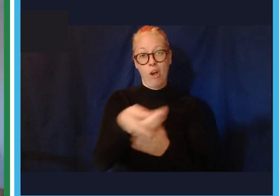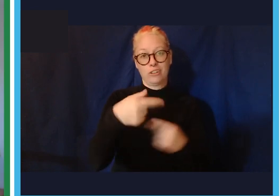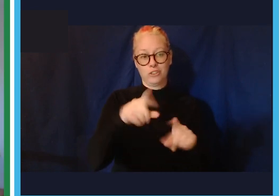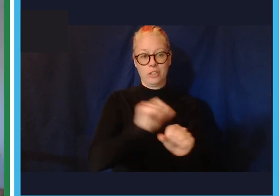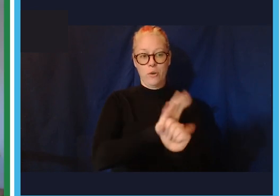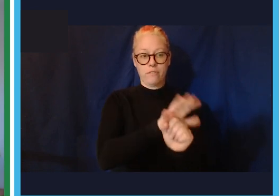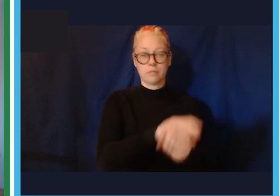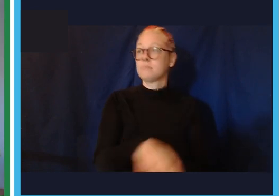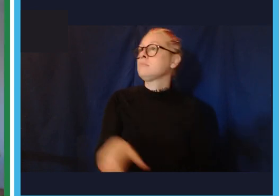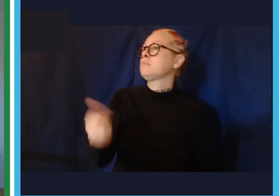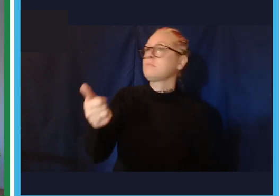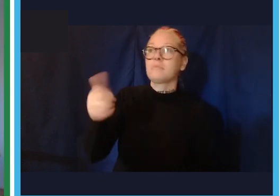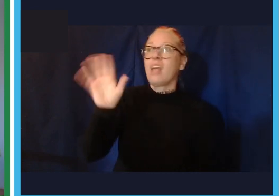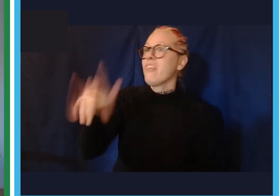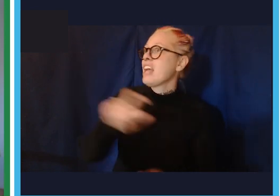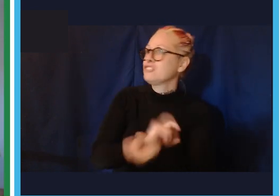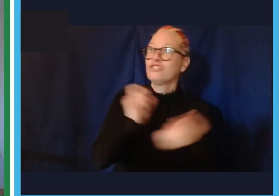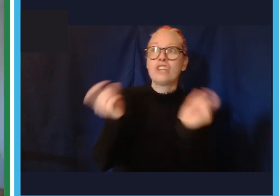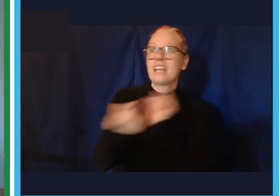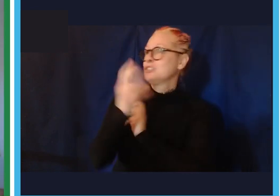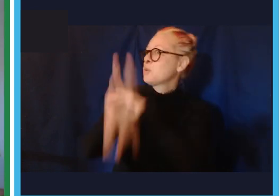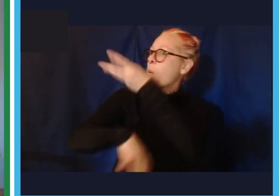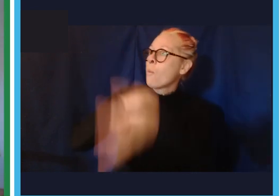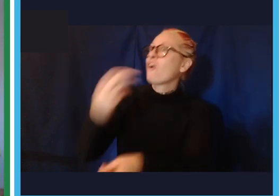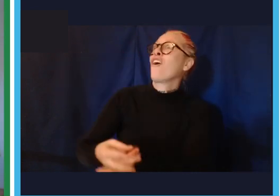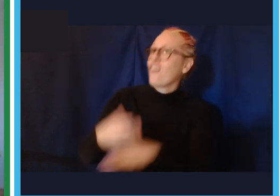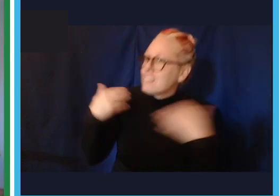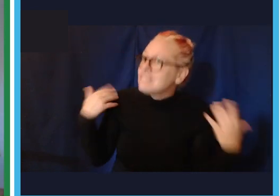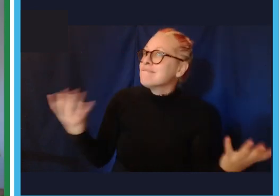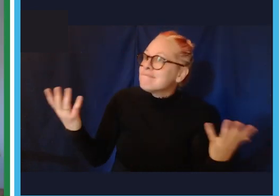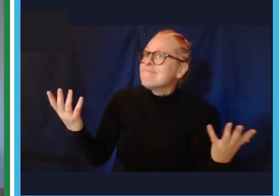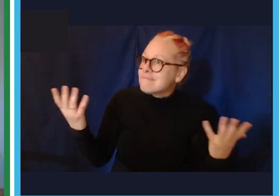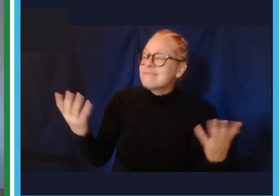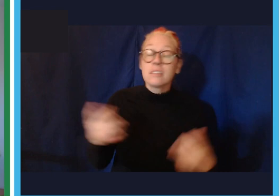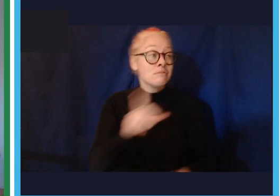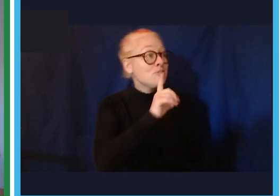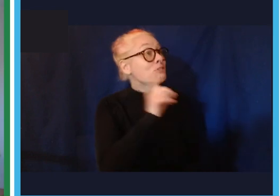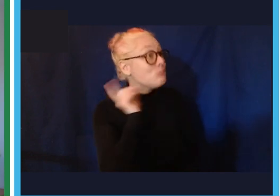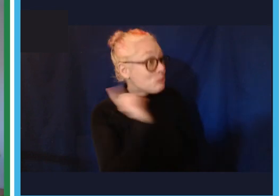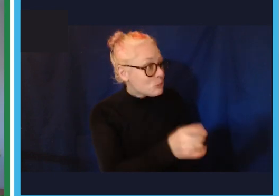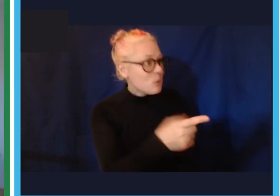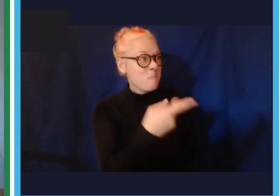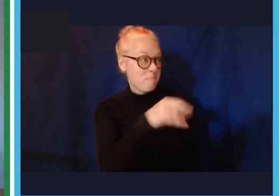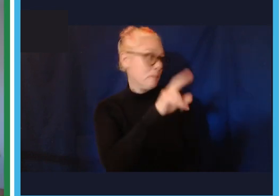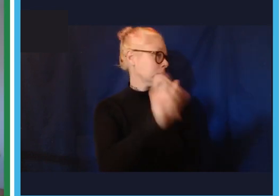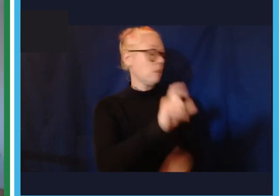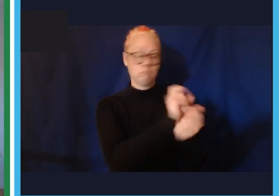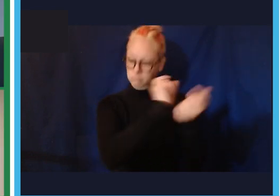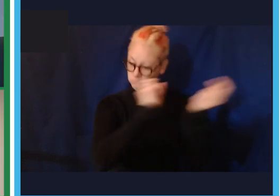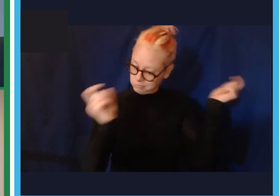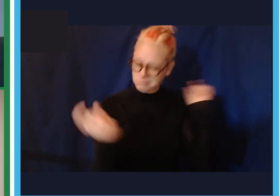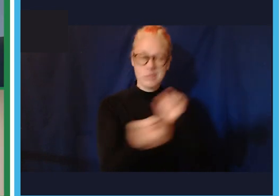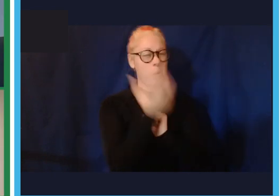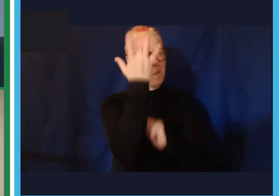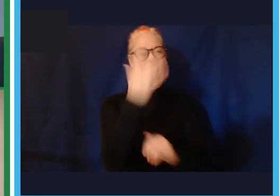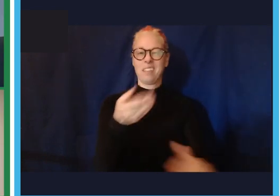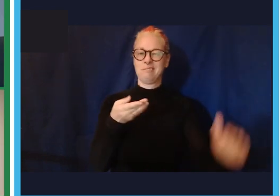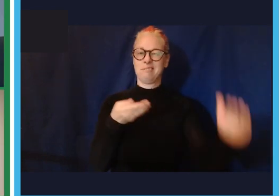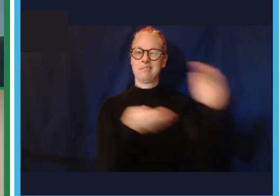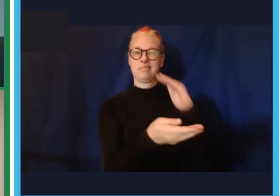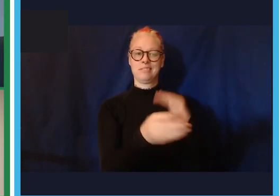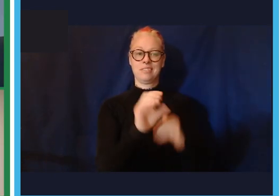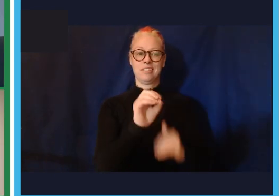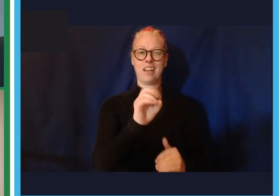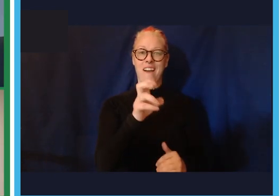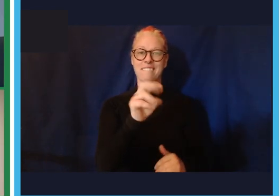it up in the oven, or I mean, I don't have a microwave, but when I did, I mean, that didn't work. So oven is okay, but air fryer is just so